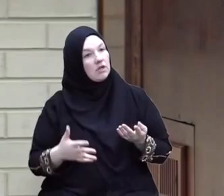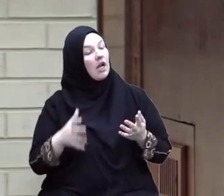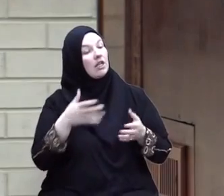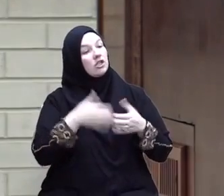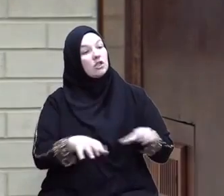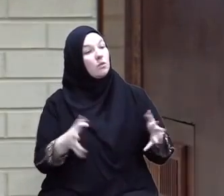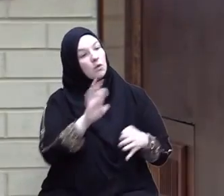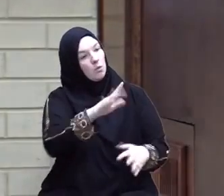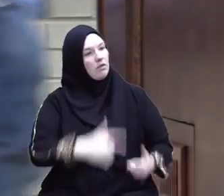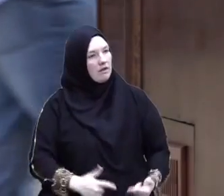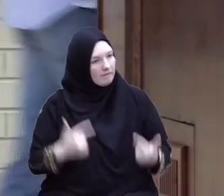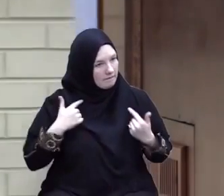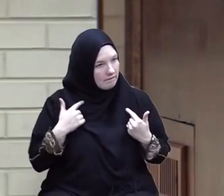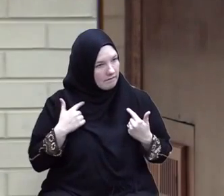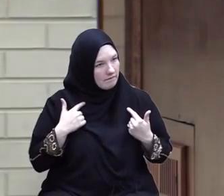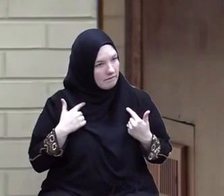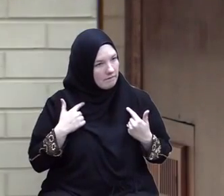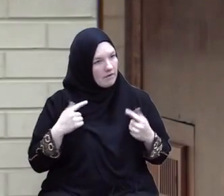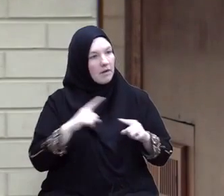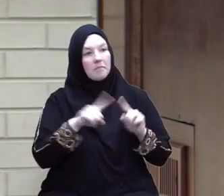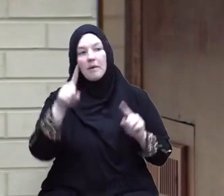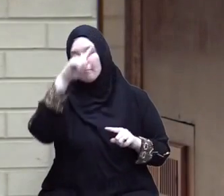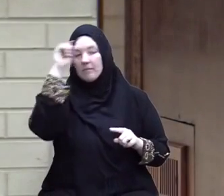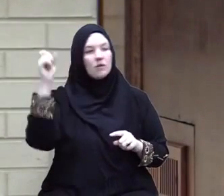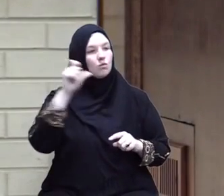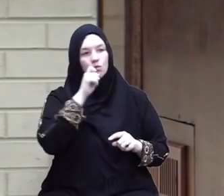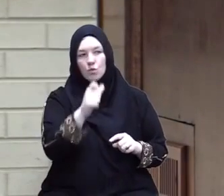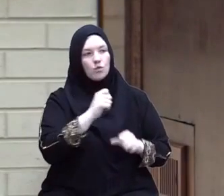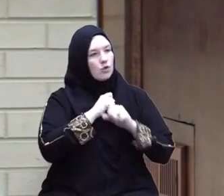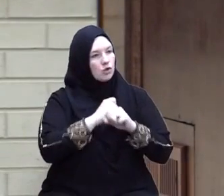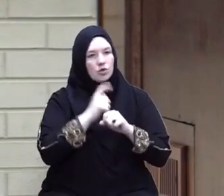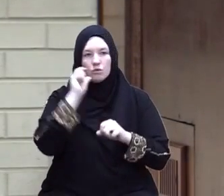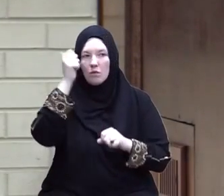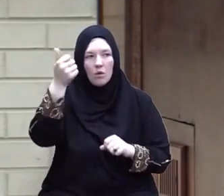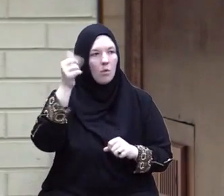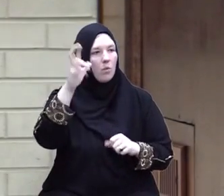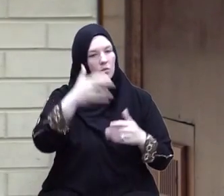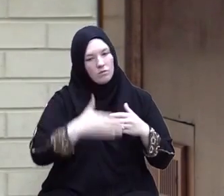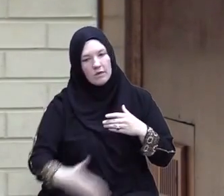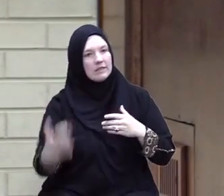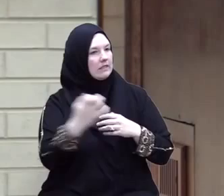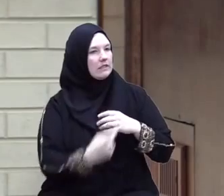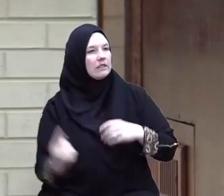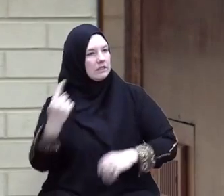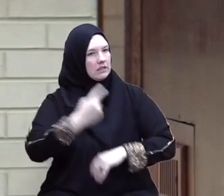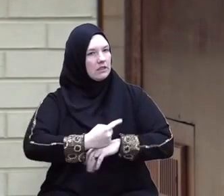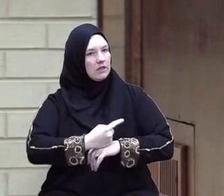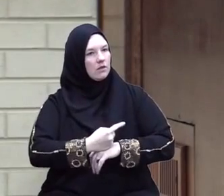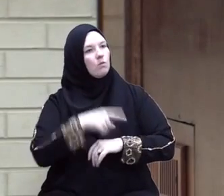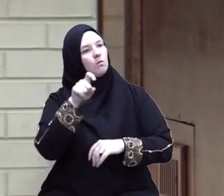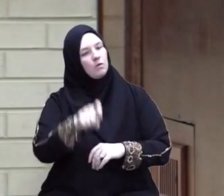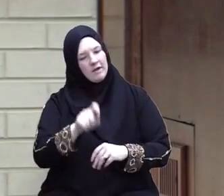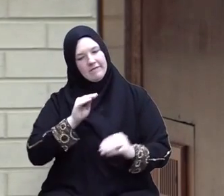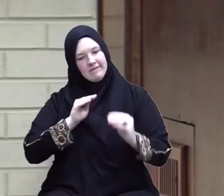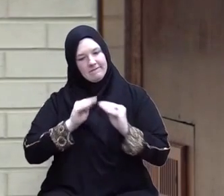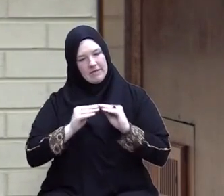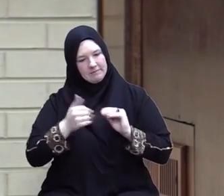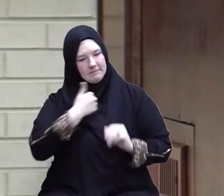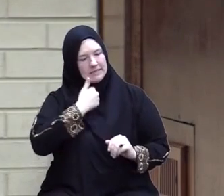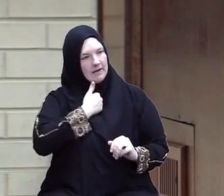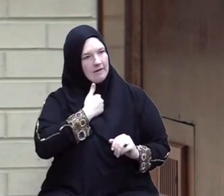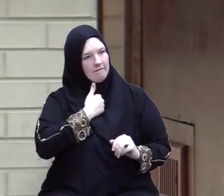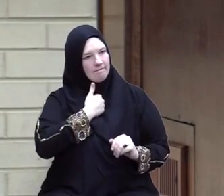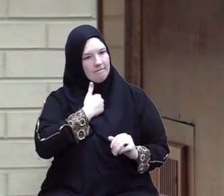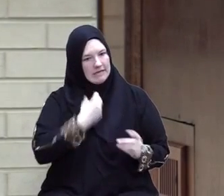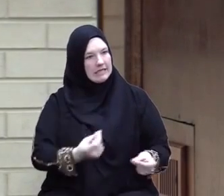life. But because we don't secure tomorrow or even the rest of the day, we have to correct immediately. As